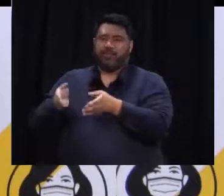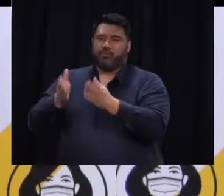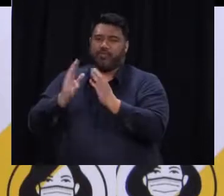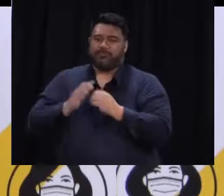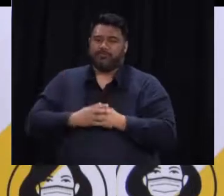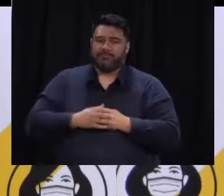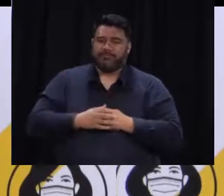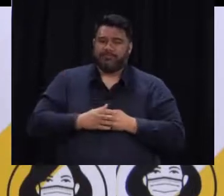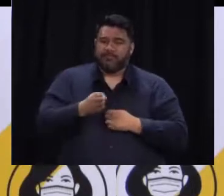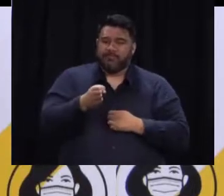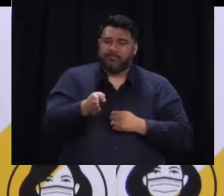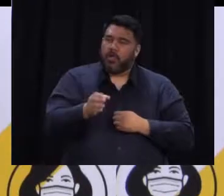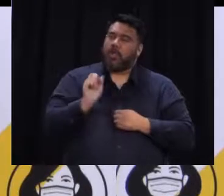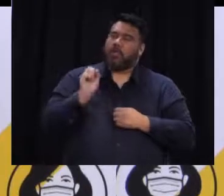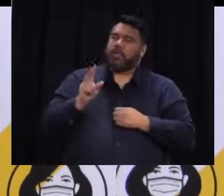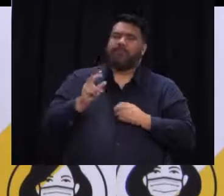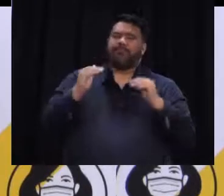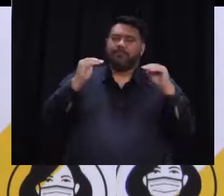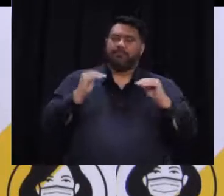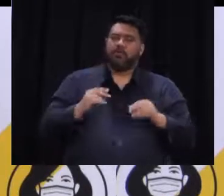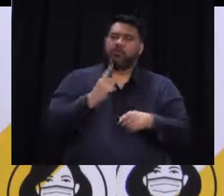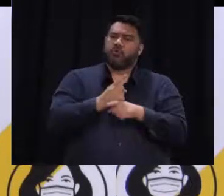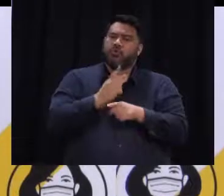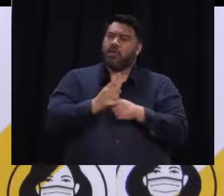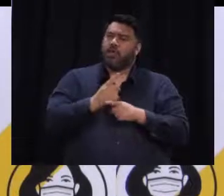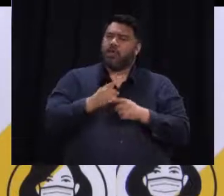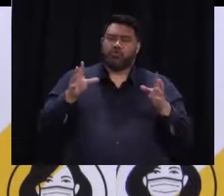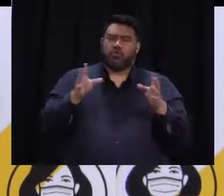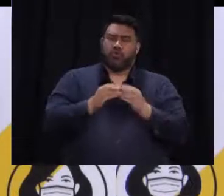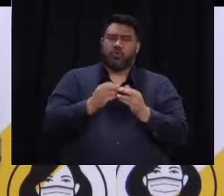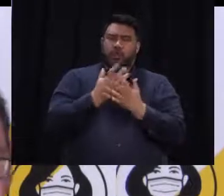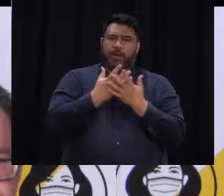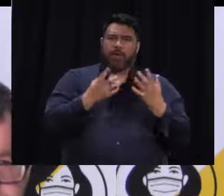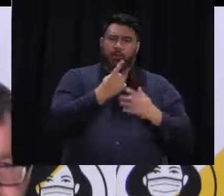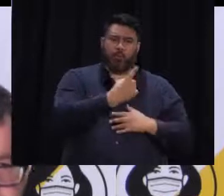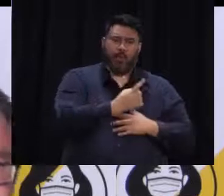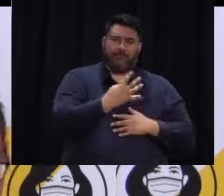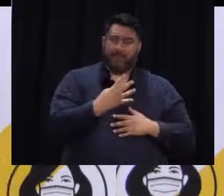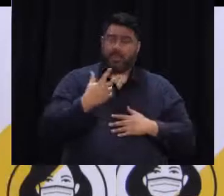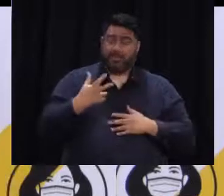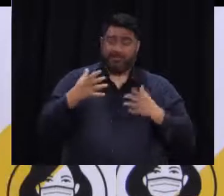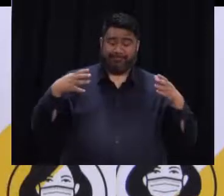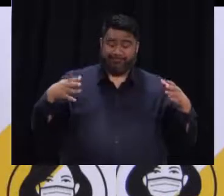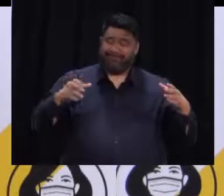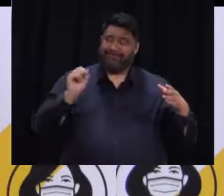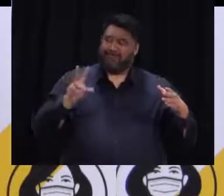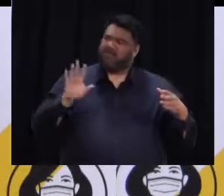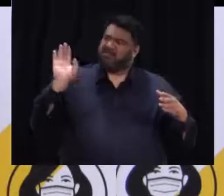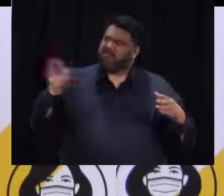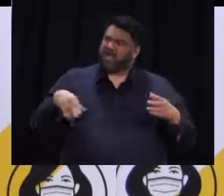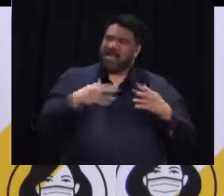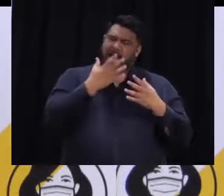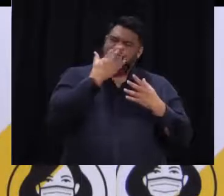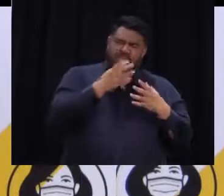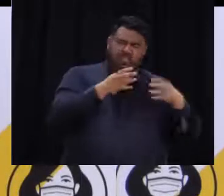the 148 total cases, do you have a breakdown of age ranges, just especially with the